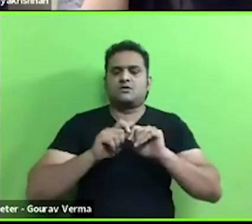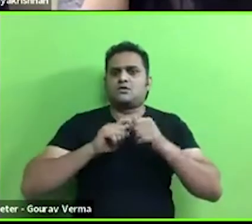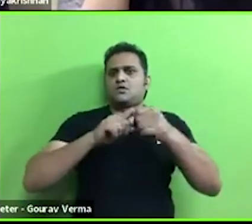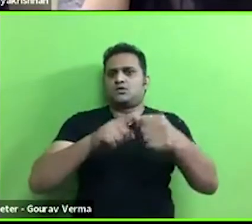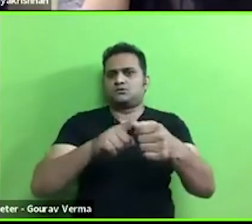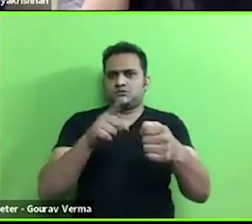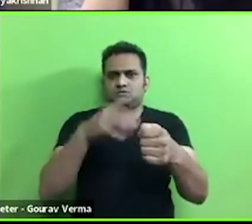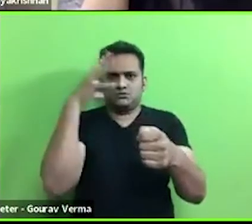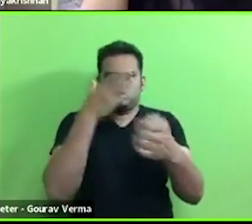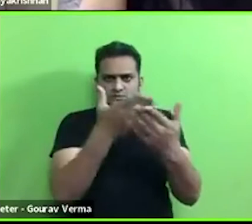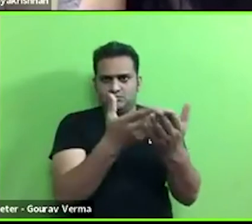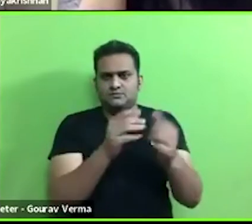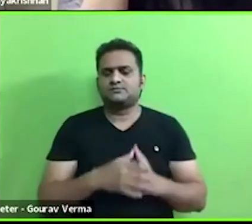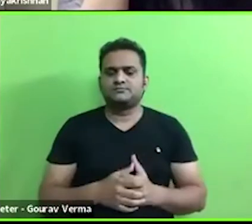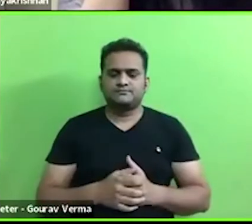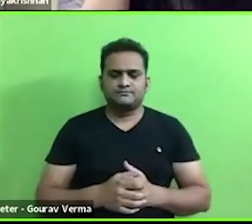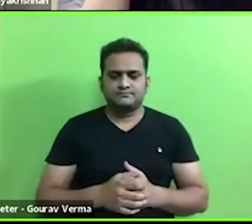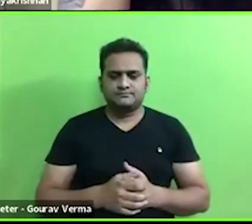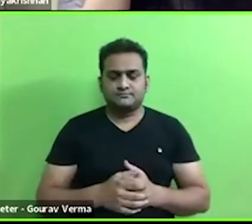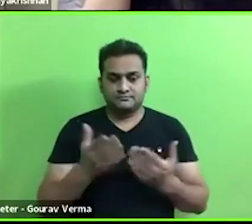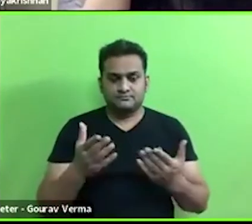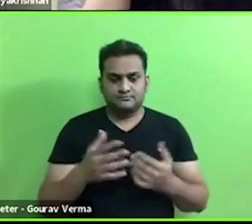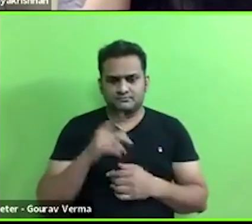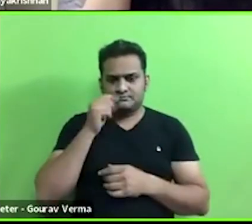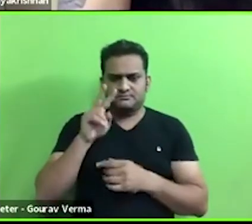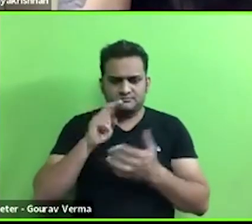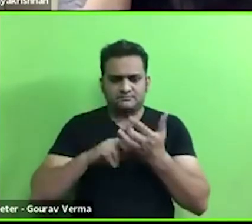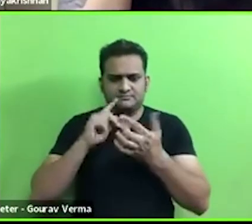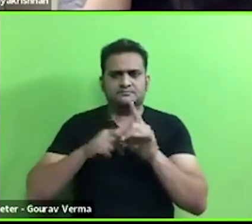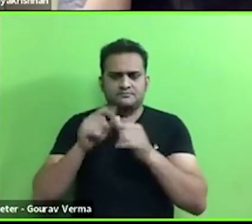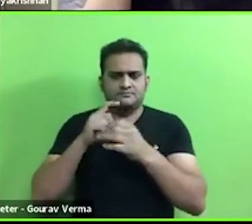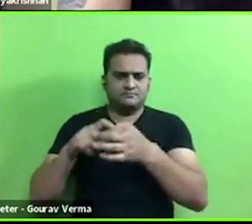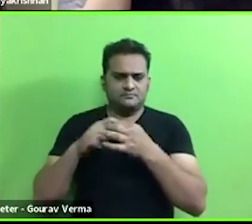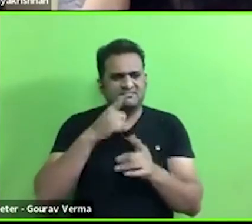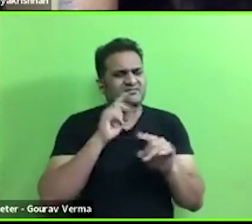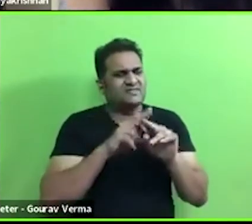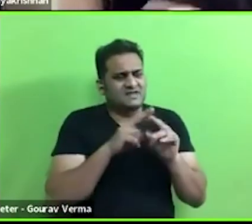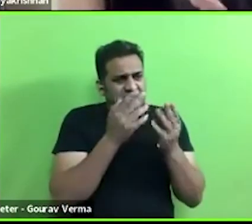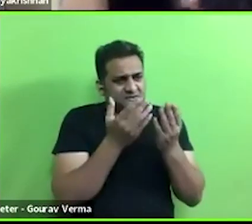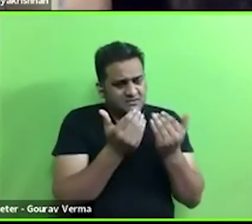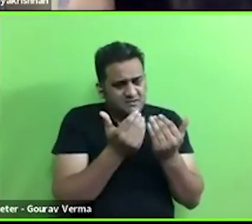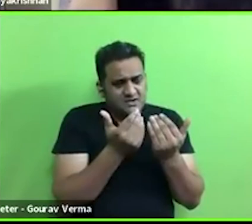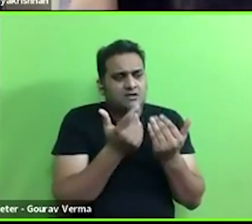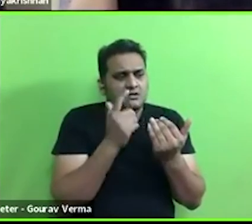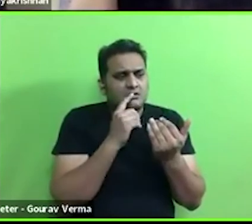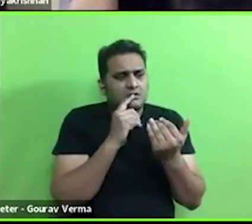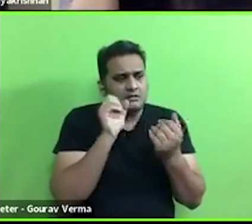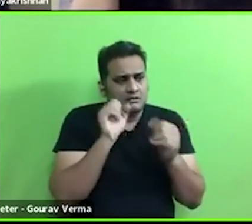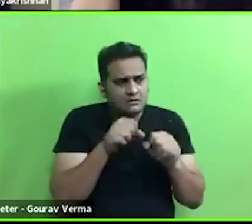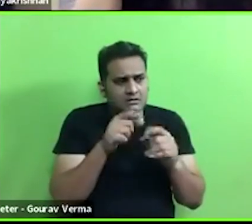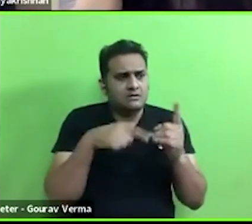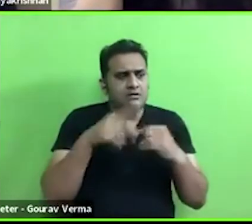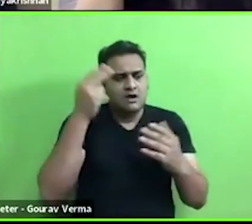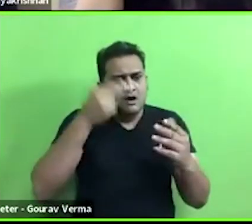Suraj. Okay. Zinia has asked, do you think it's possible to understand, learn, and participate in, within quotes, the art of the